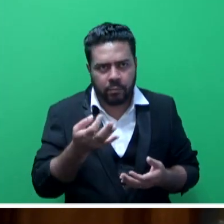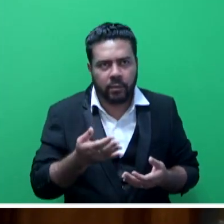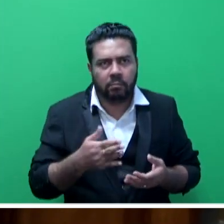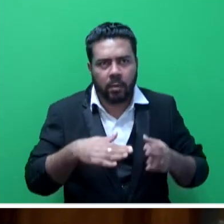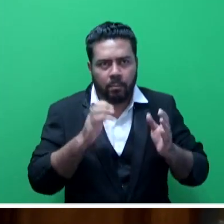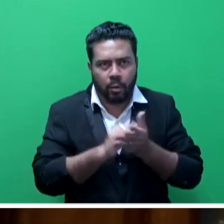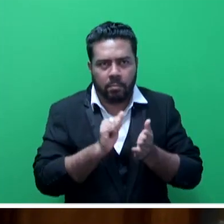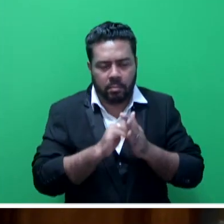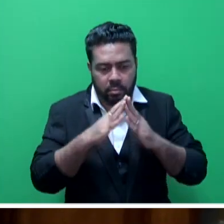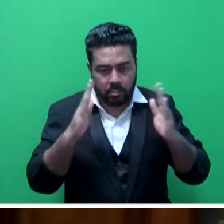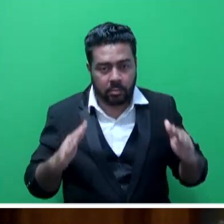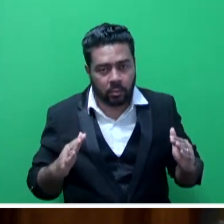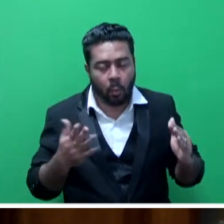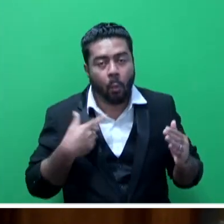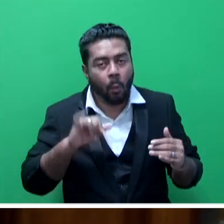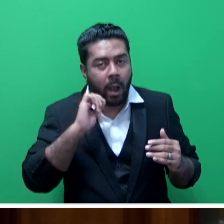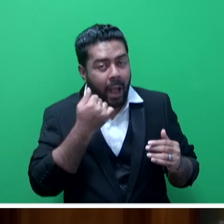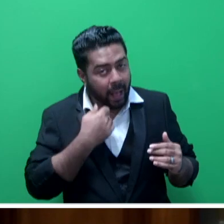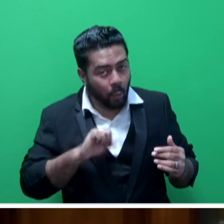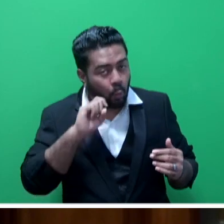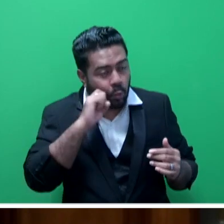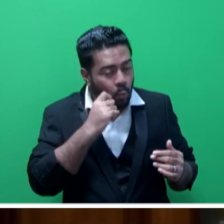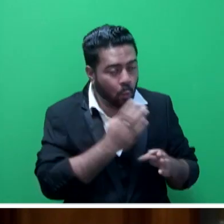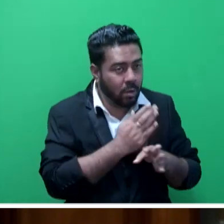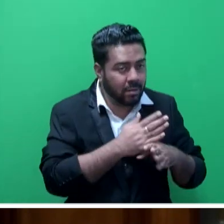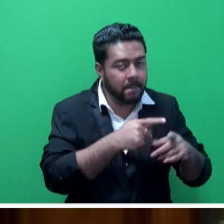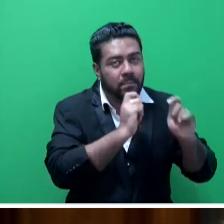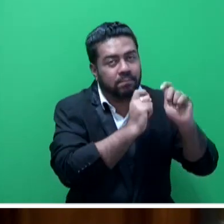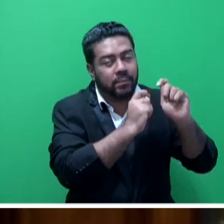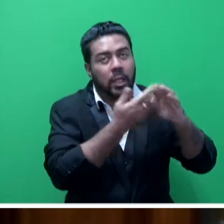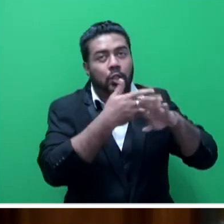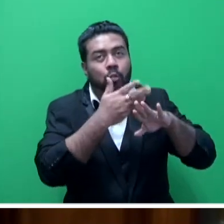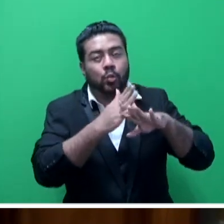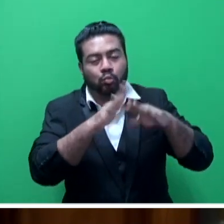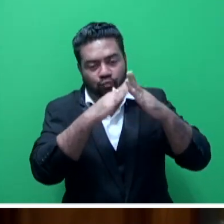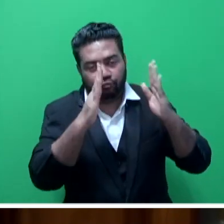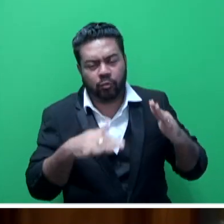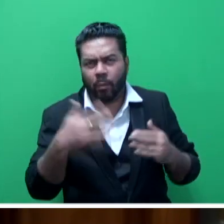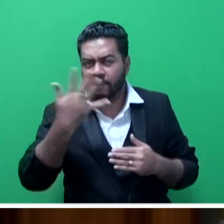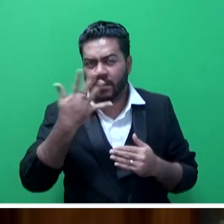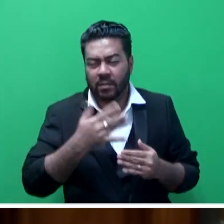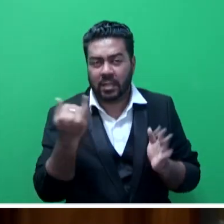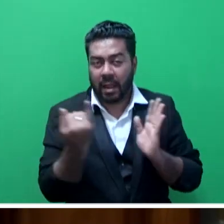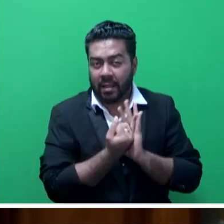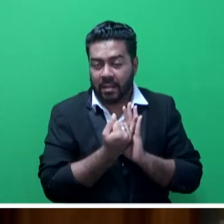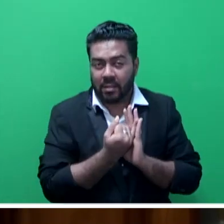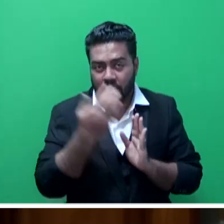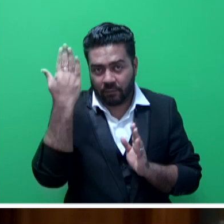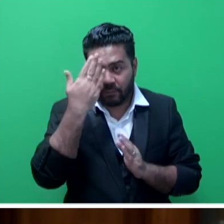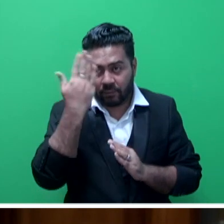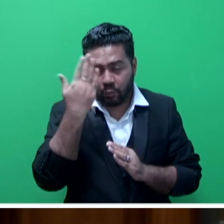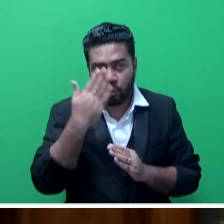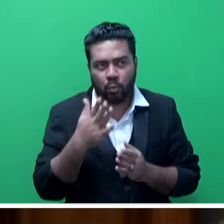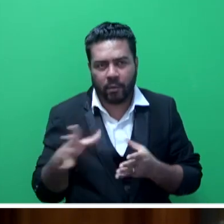building while we work to provide new buildings. We have identified 15 schools that will be rebuilt. We have